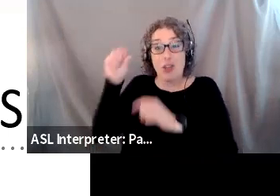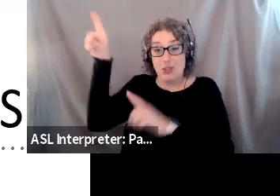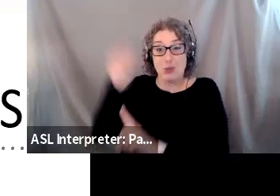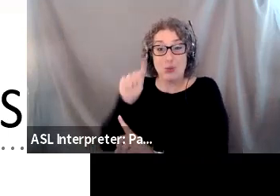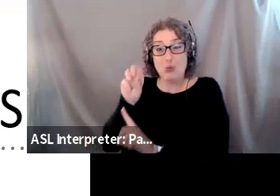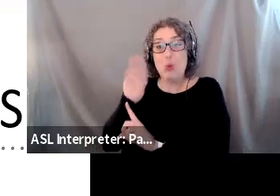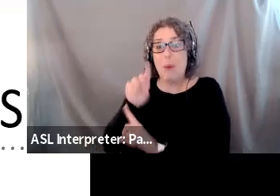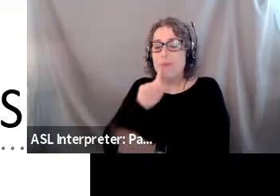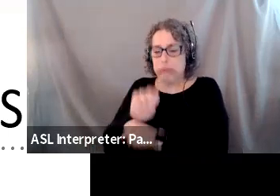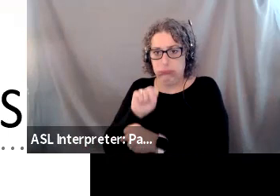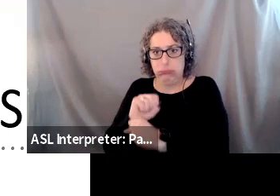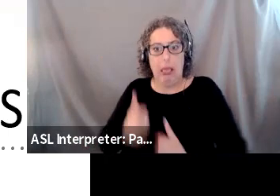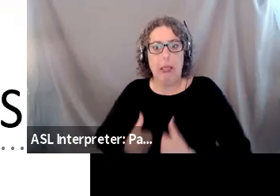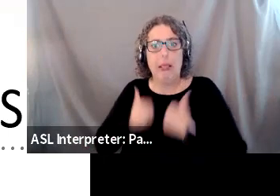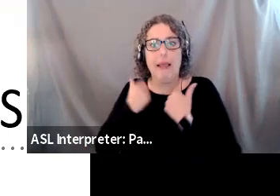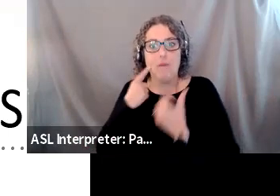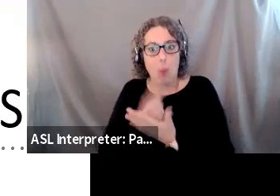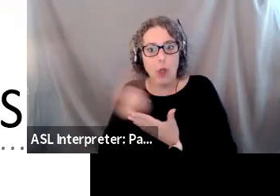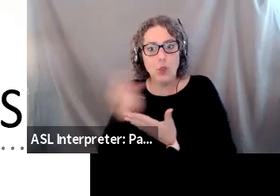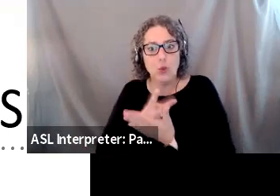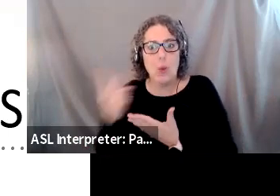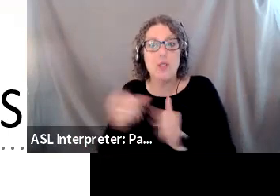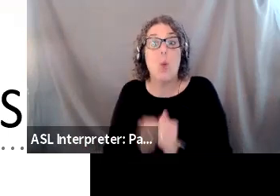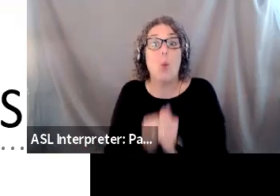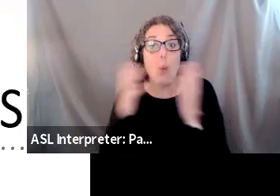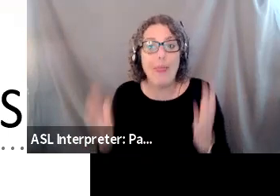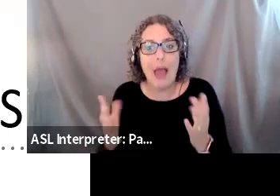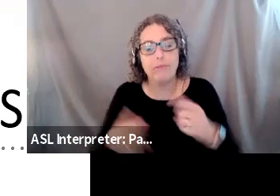two. You want to empty your trash if you have